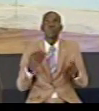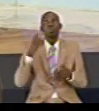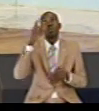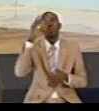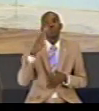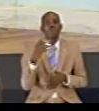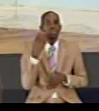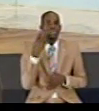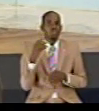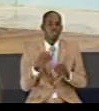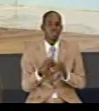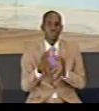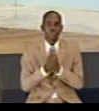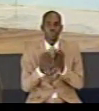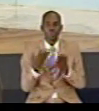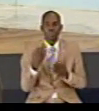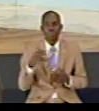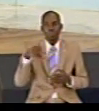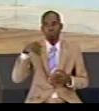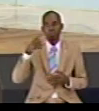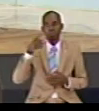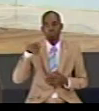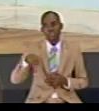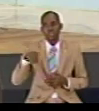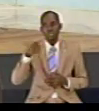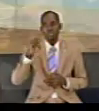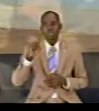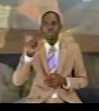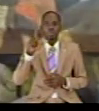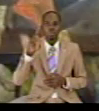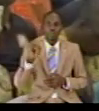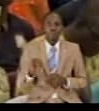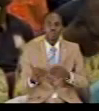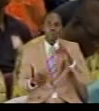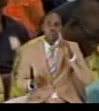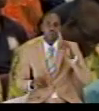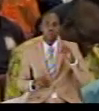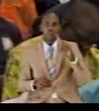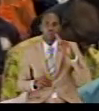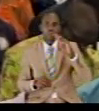Tells us in Psalm 143, Psalm